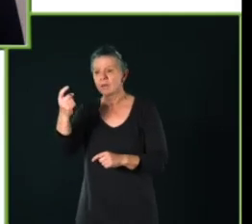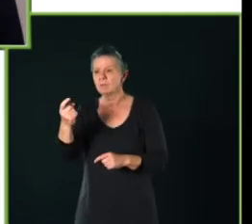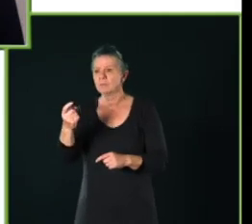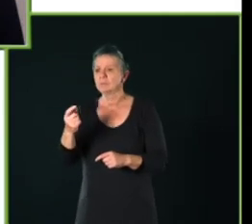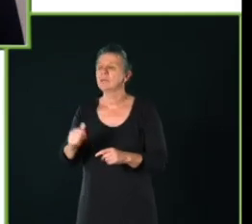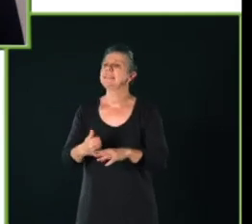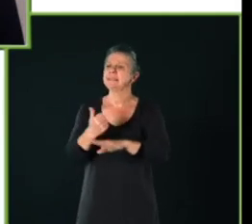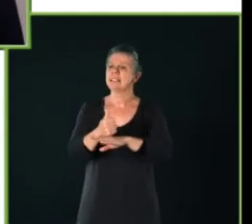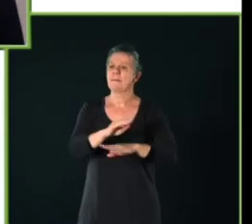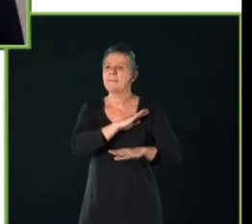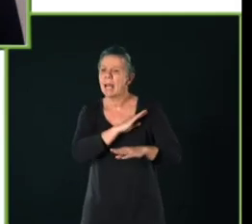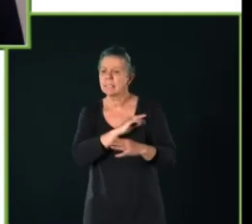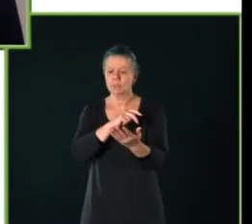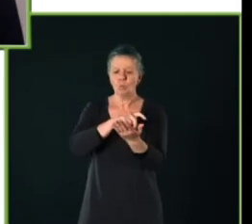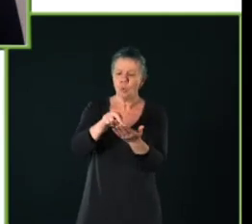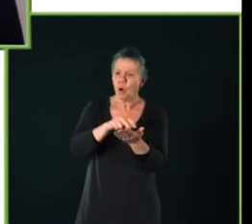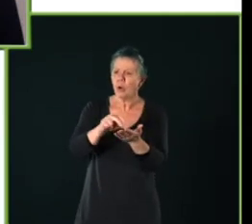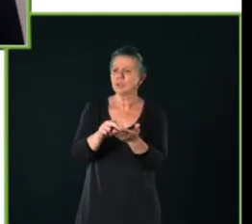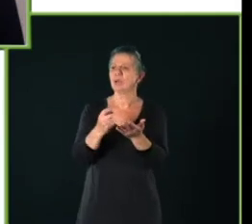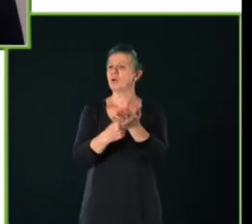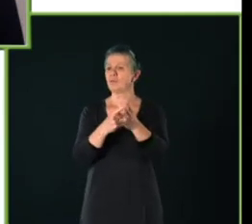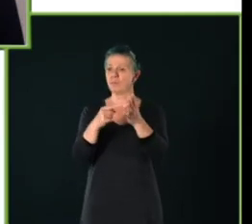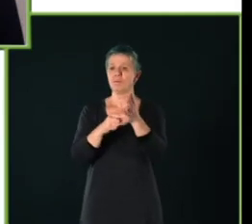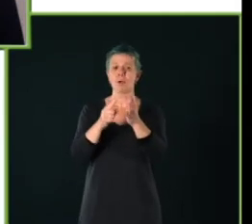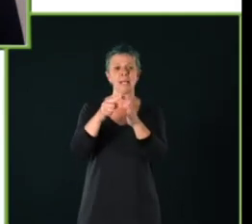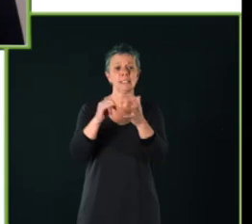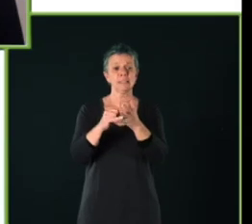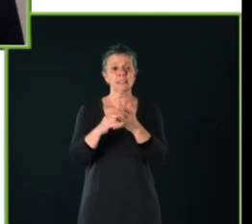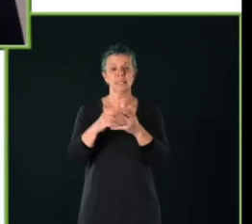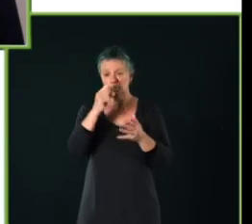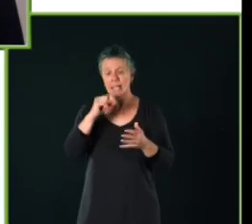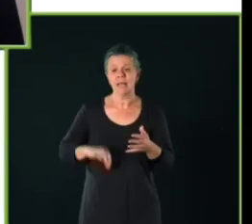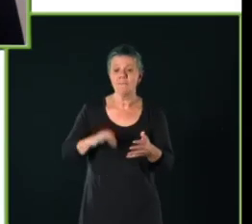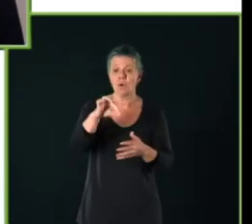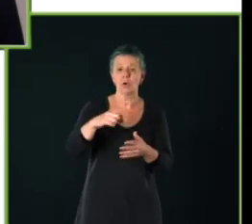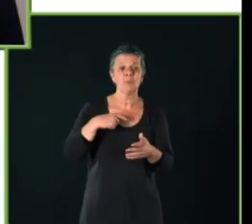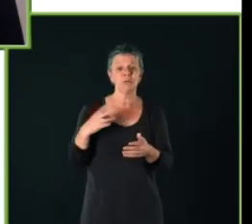must make sure their rates are affordable because they're on a fixed income.